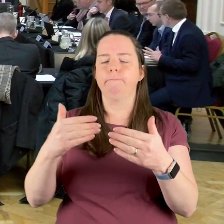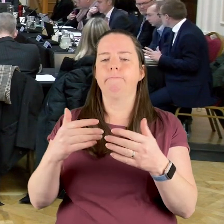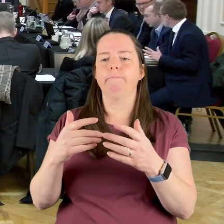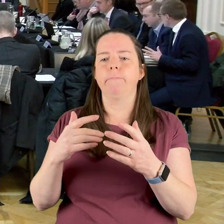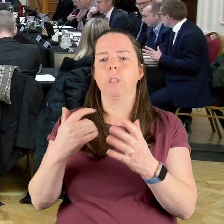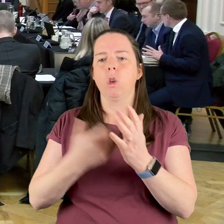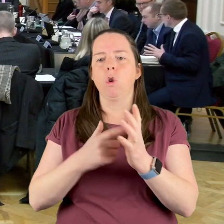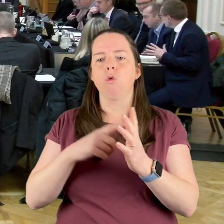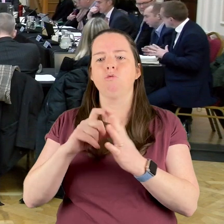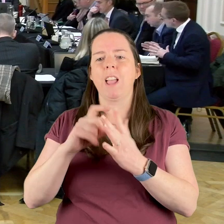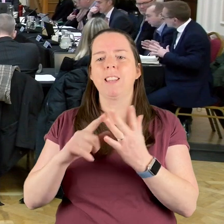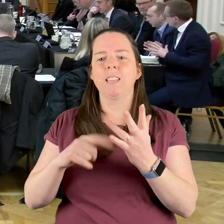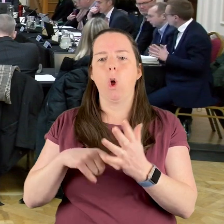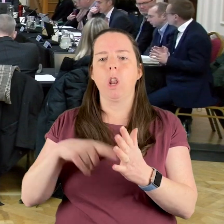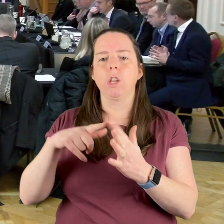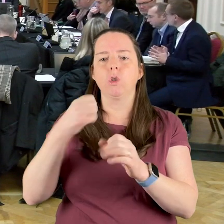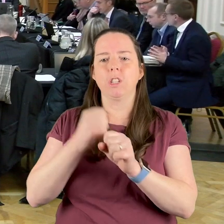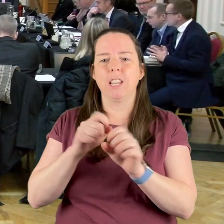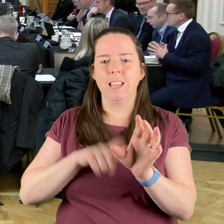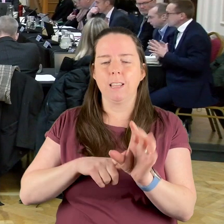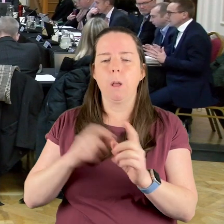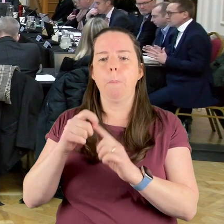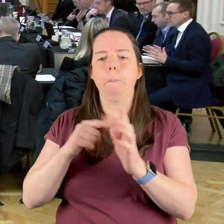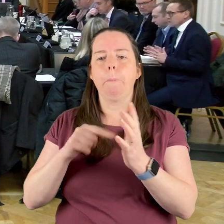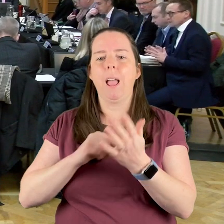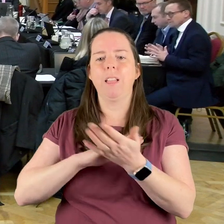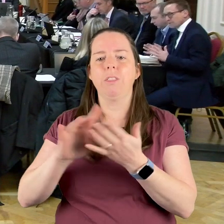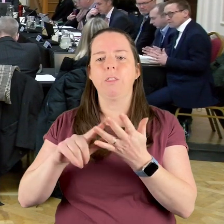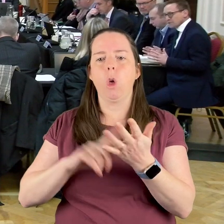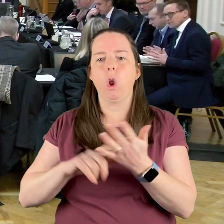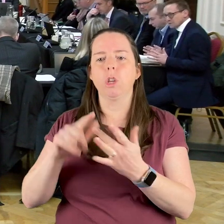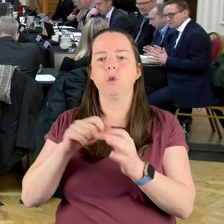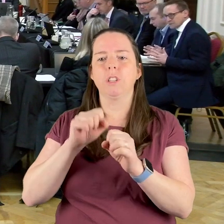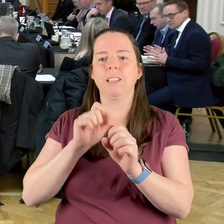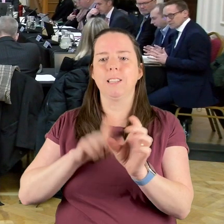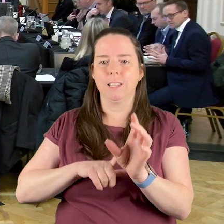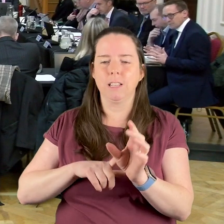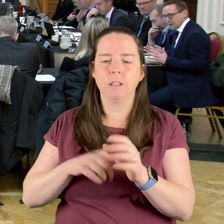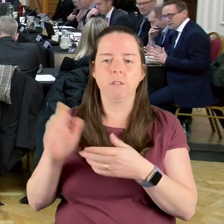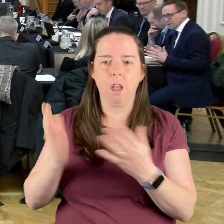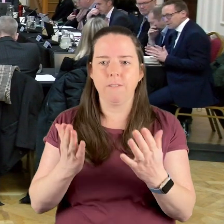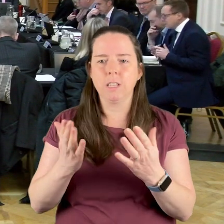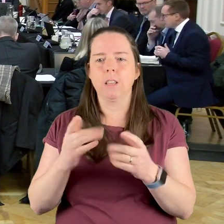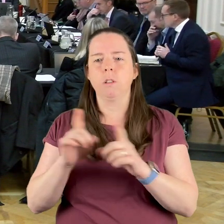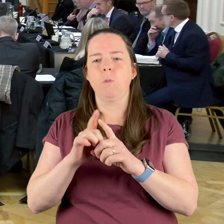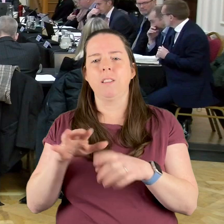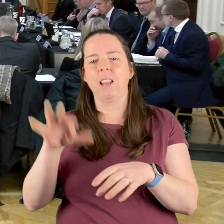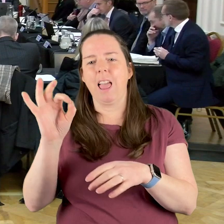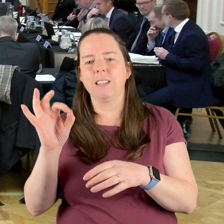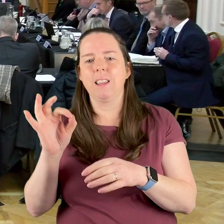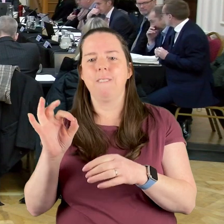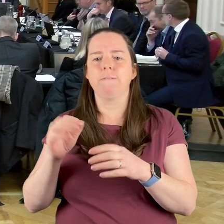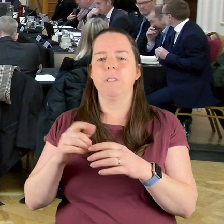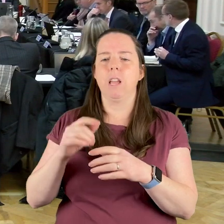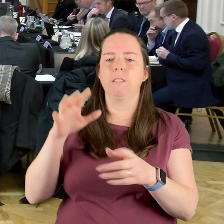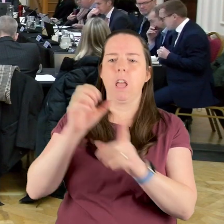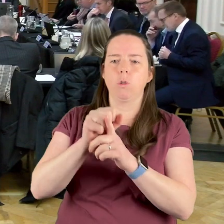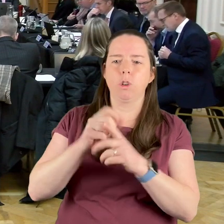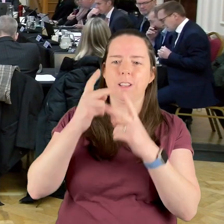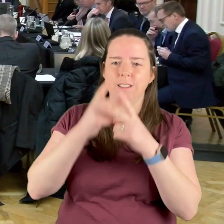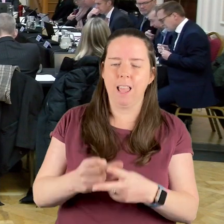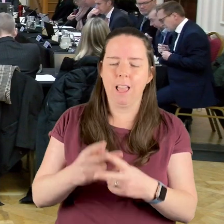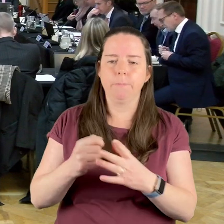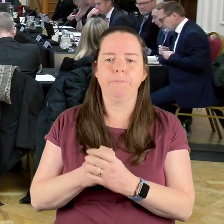and corporate services, moving on to radiology and pathology services across the patch, as well as elective